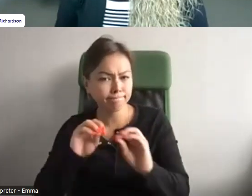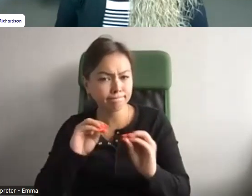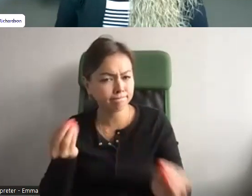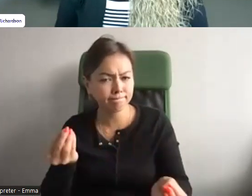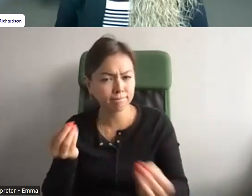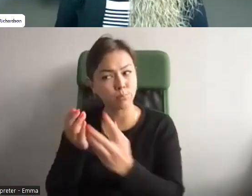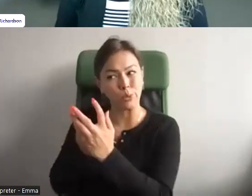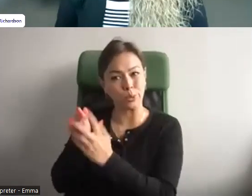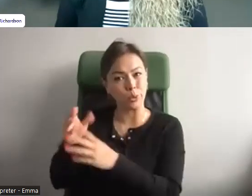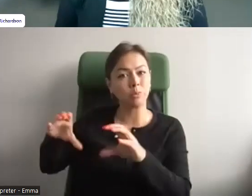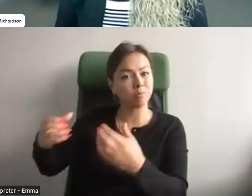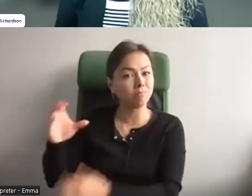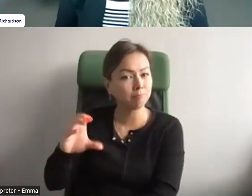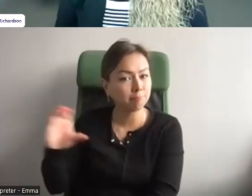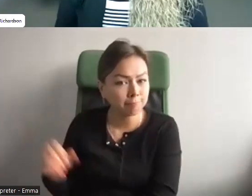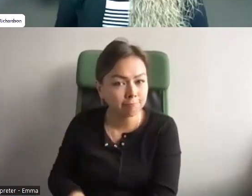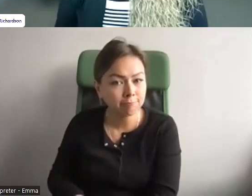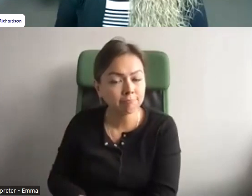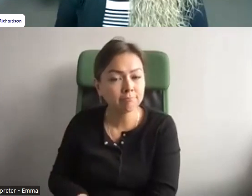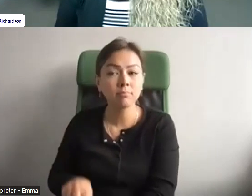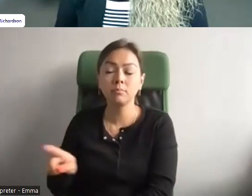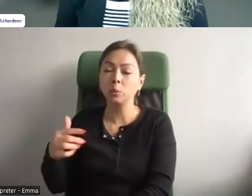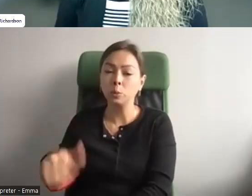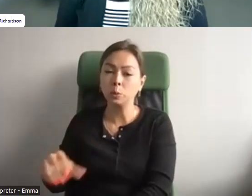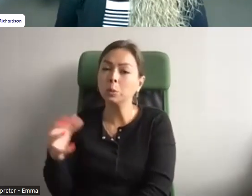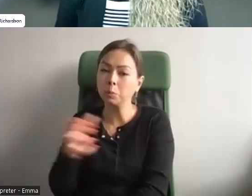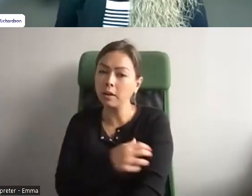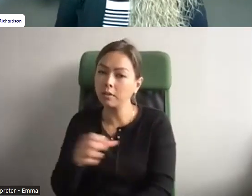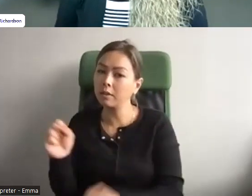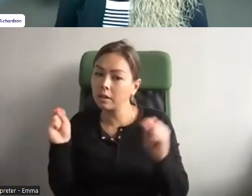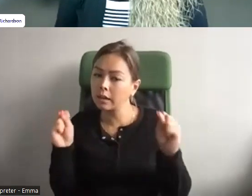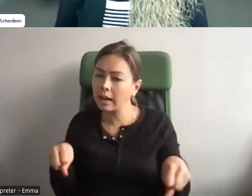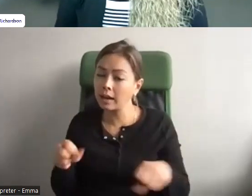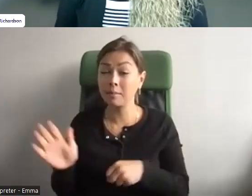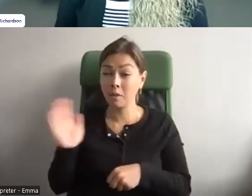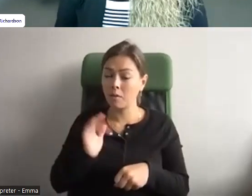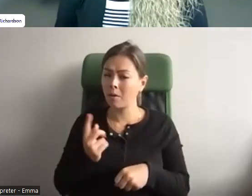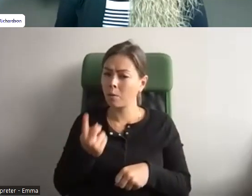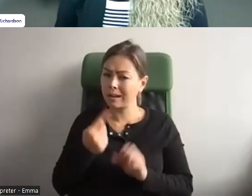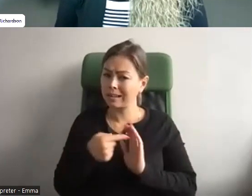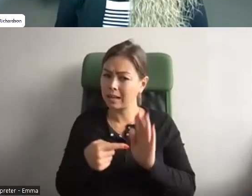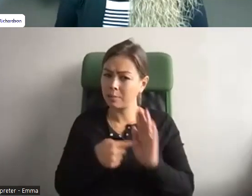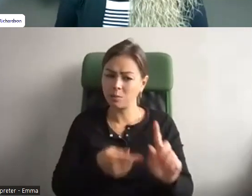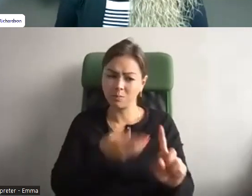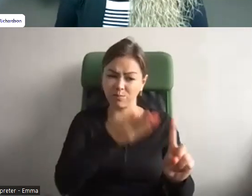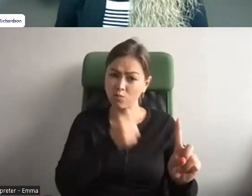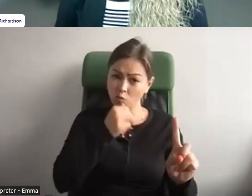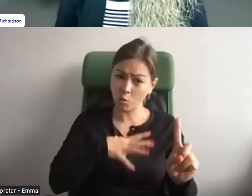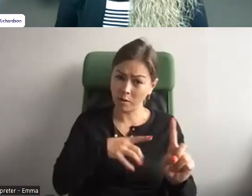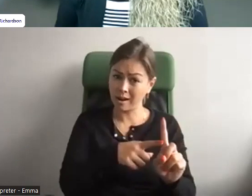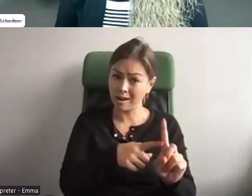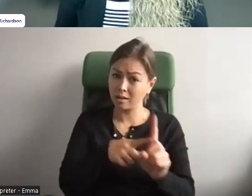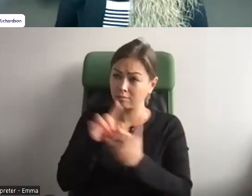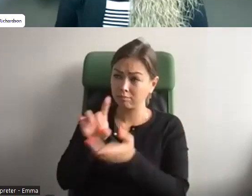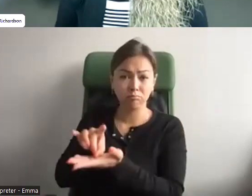really powerful. I mean, there was an example, I couldn't believe it, where there was a woman who was going to be deported. And I got approached by